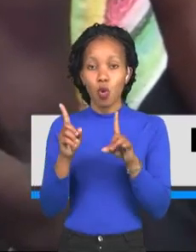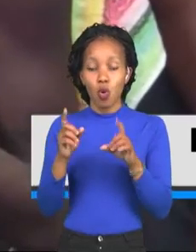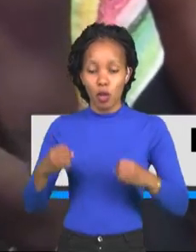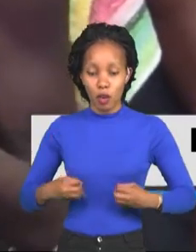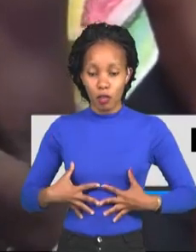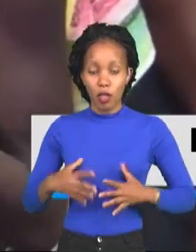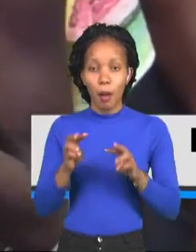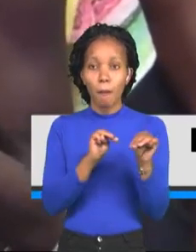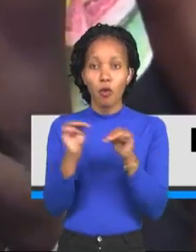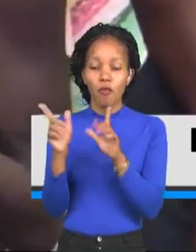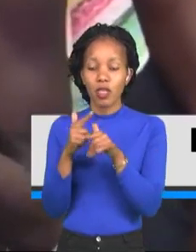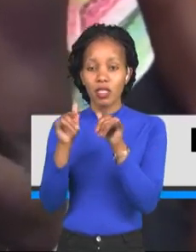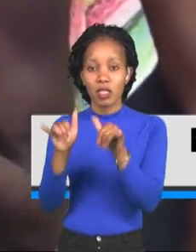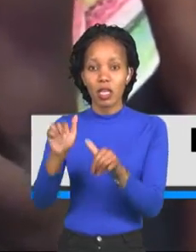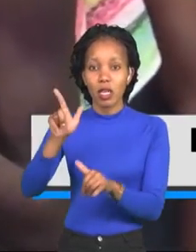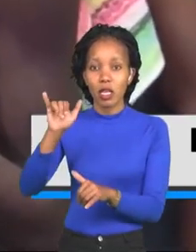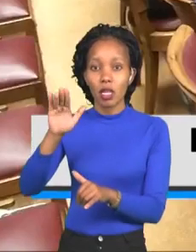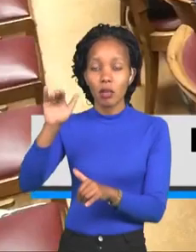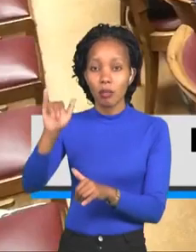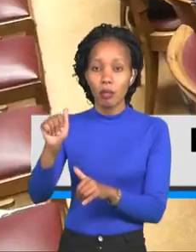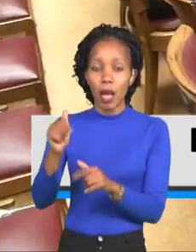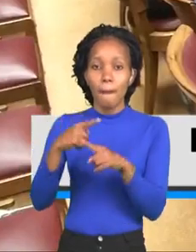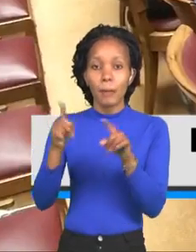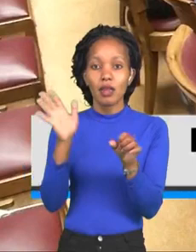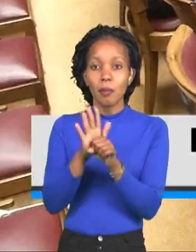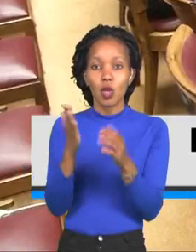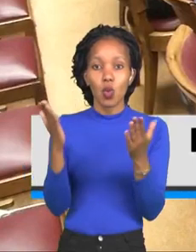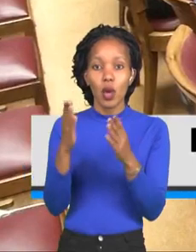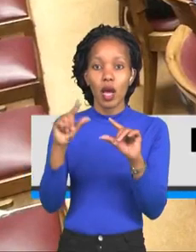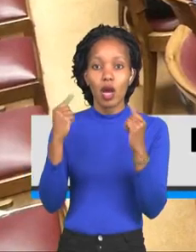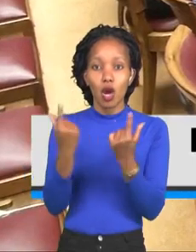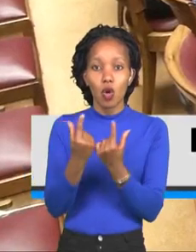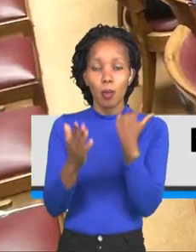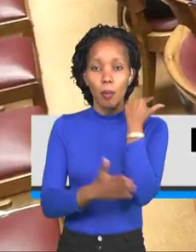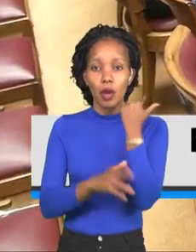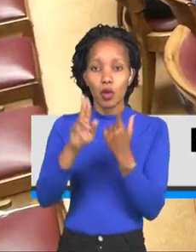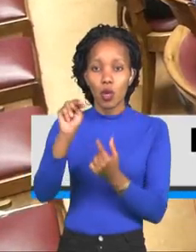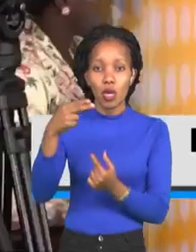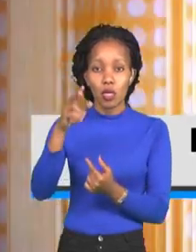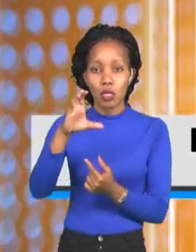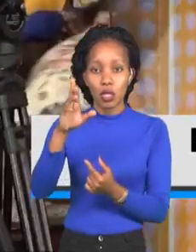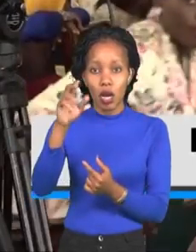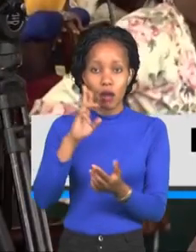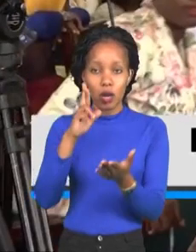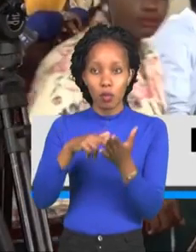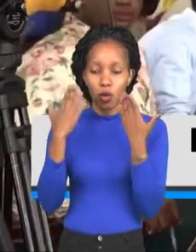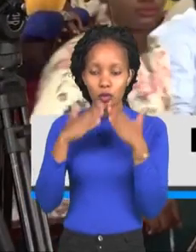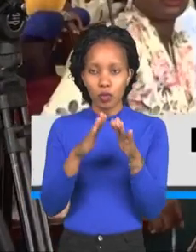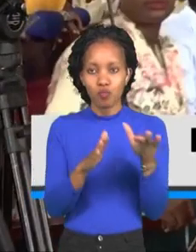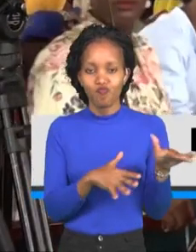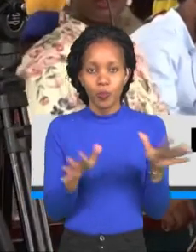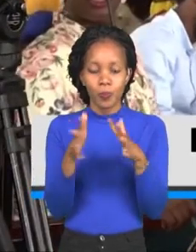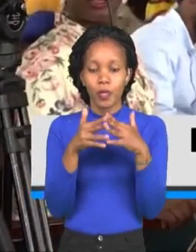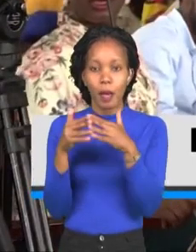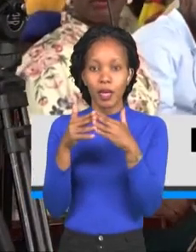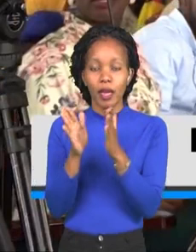migrants are detained in Libya, but many more are in the custody of armed groups, according to the UNHCR. An American tourist and